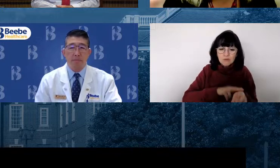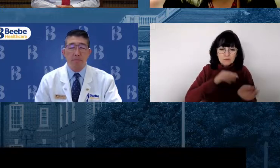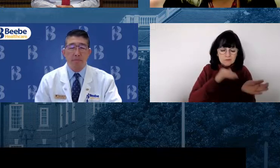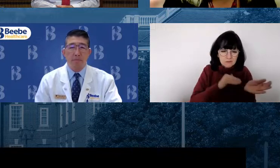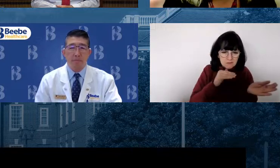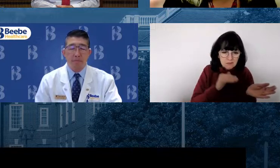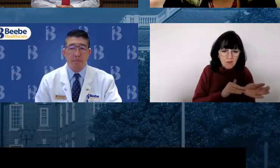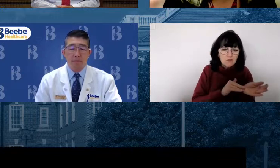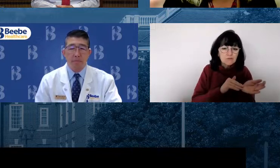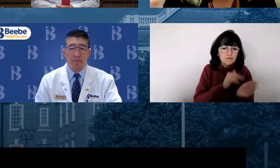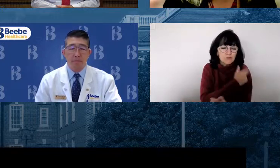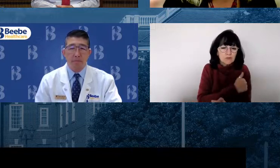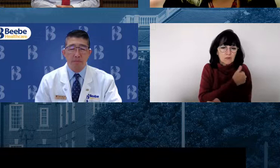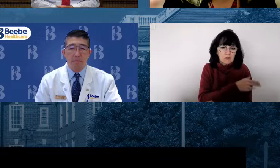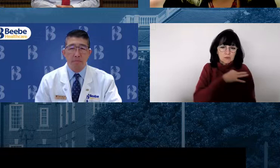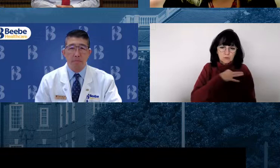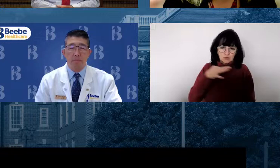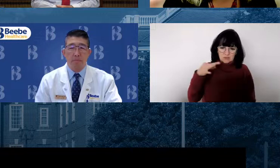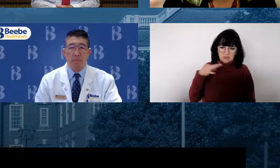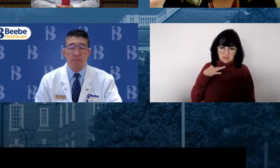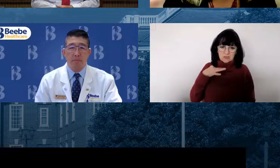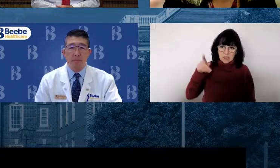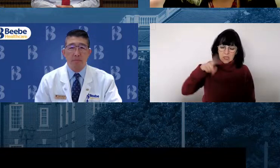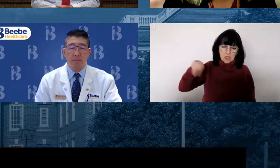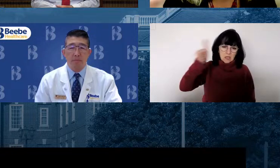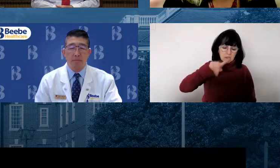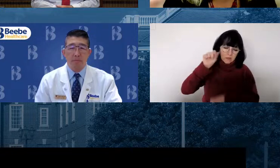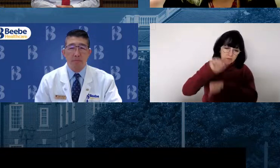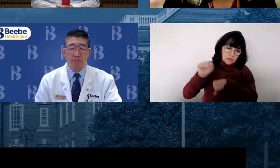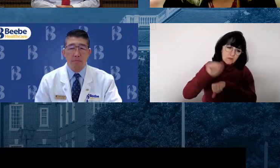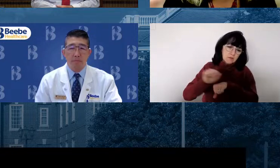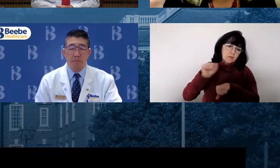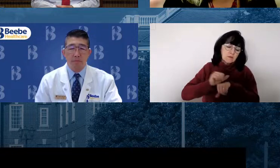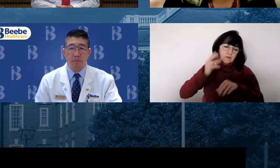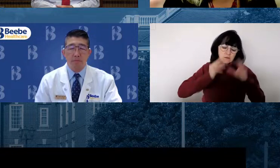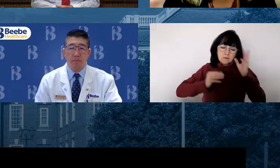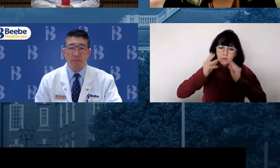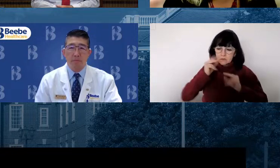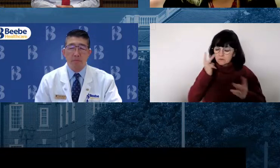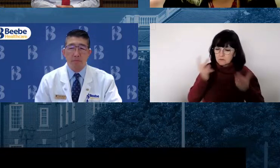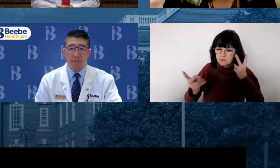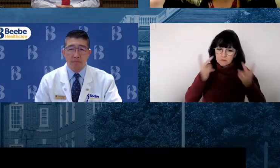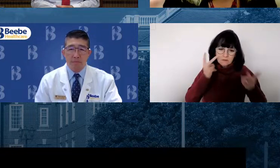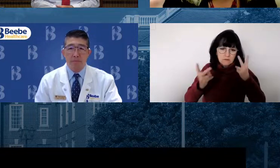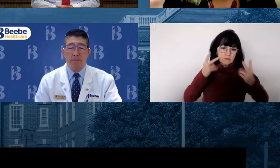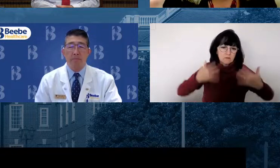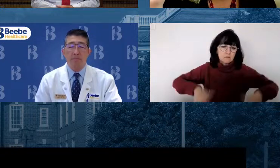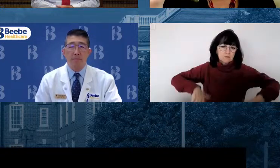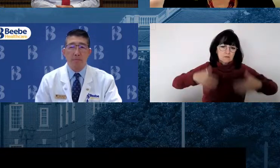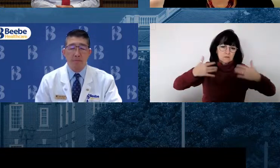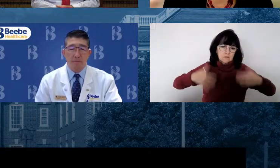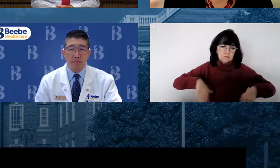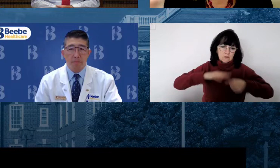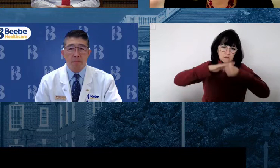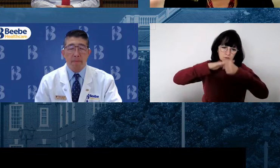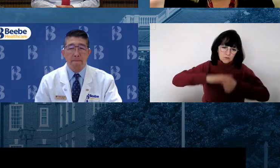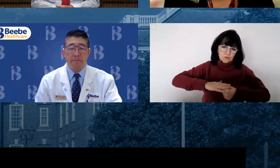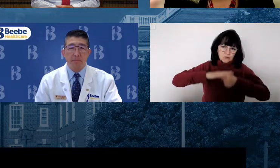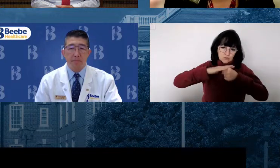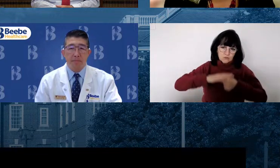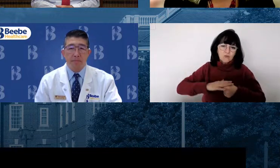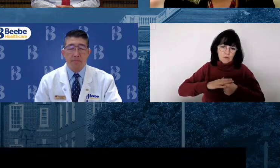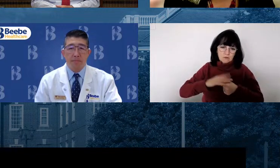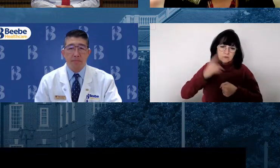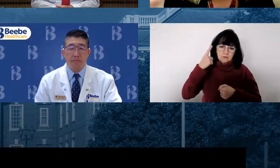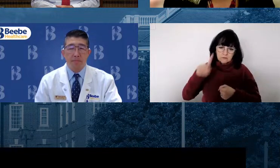I want them to understand the surge that we're experiencing and the stress that puts on our hospital